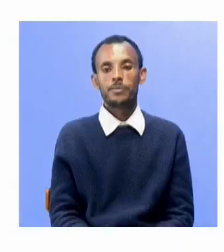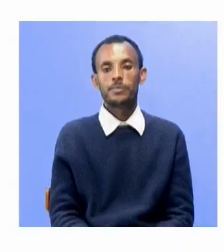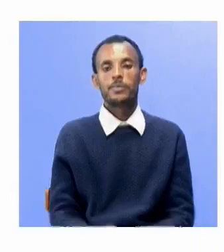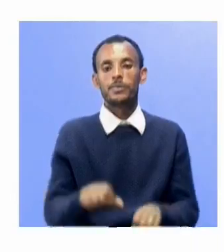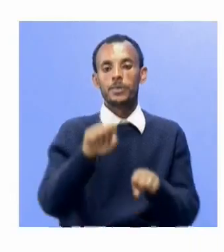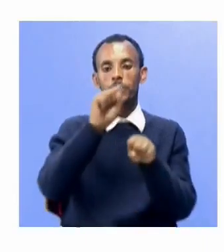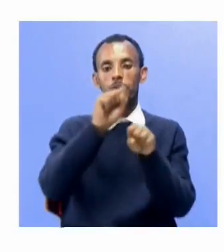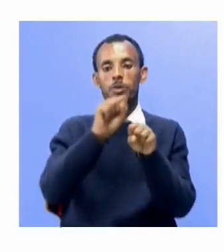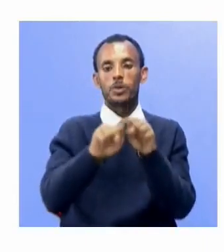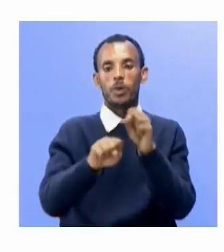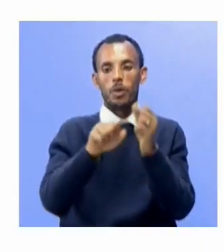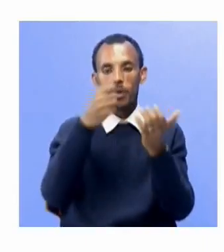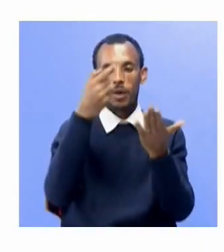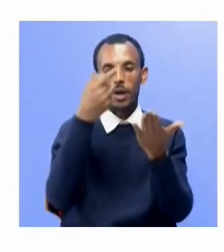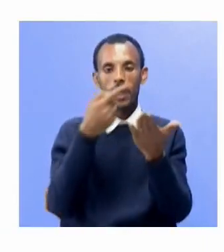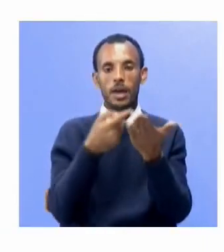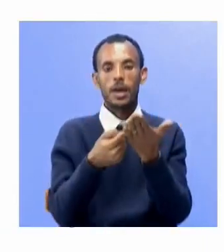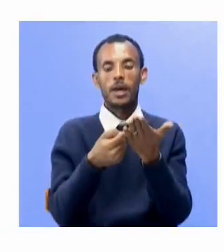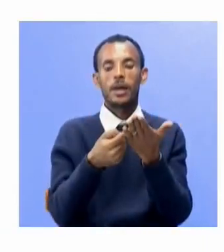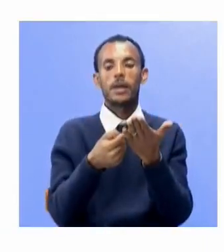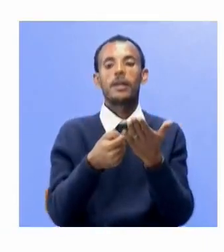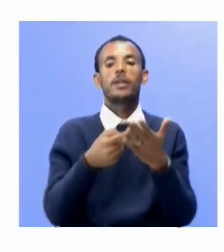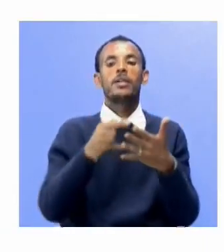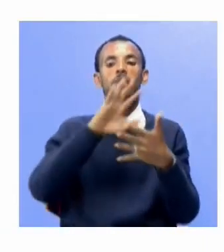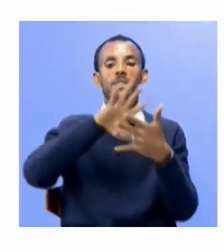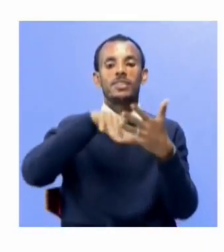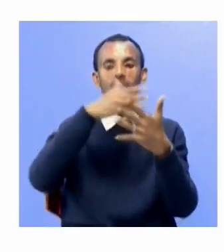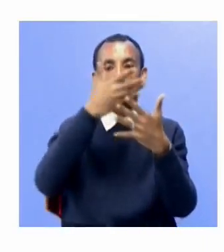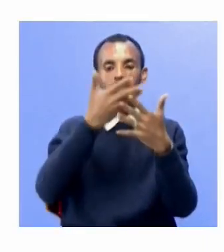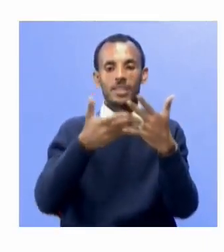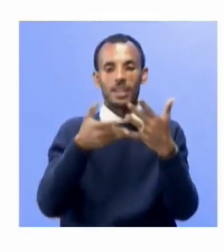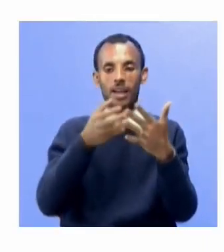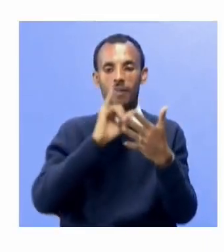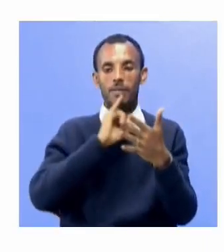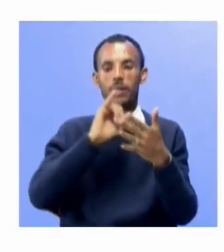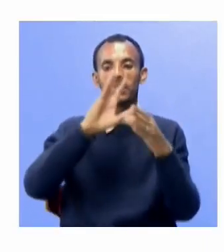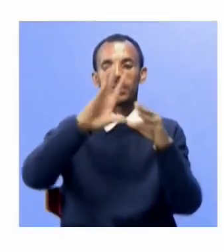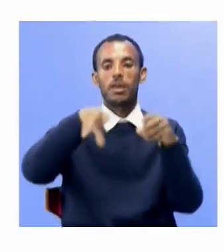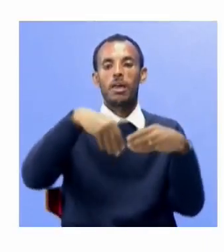So here the graph is given.